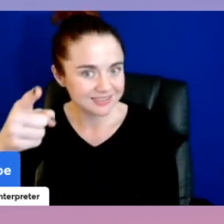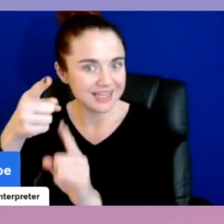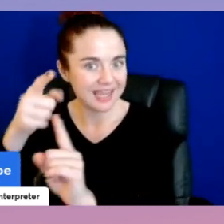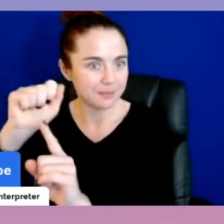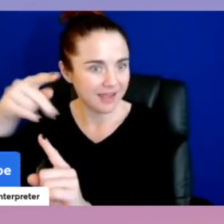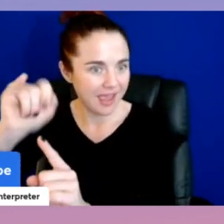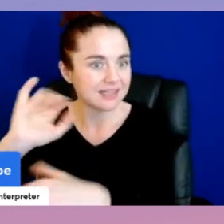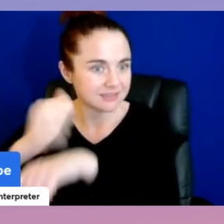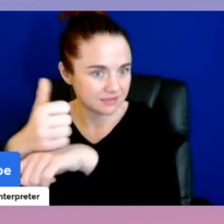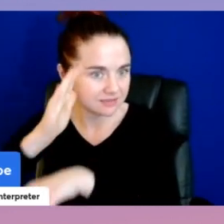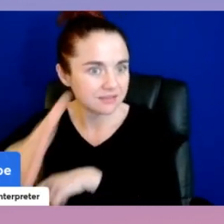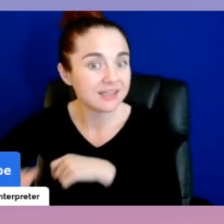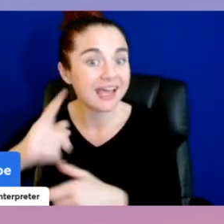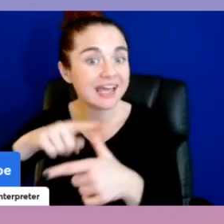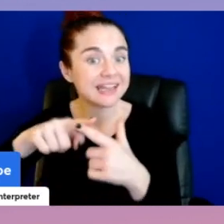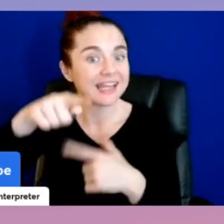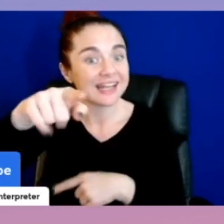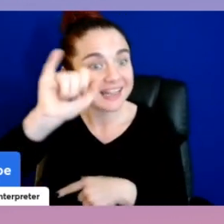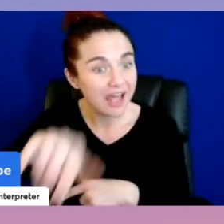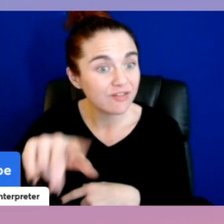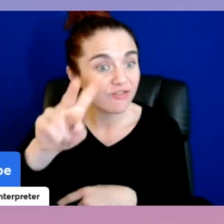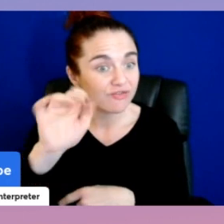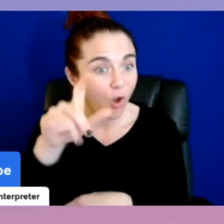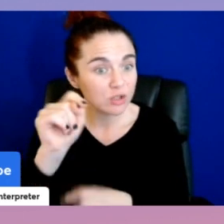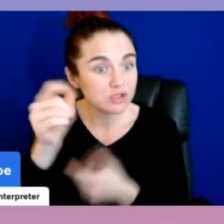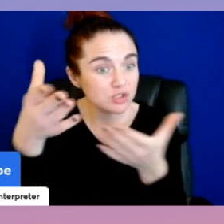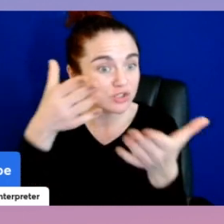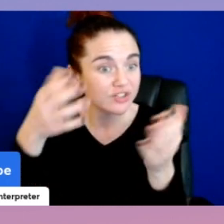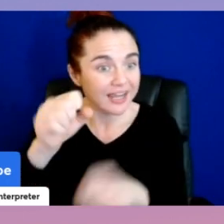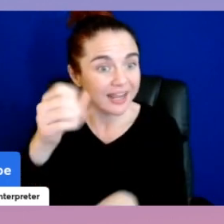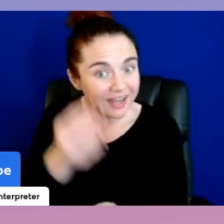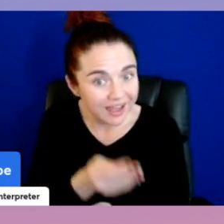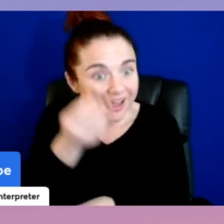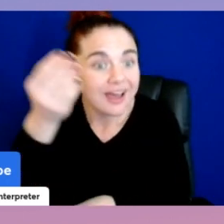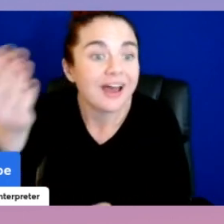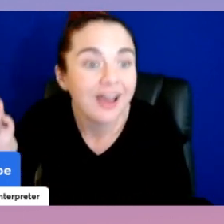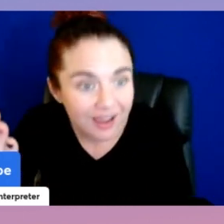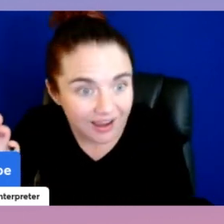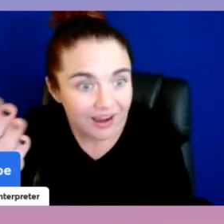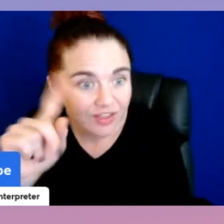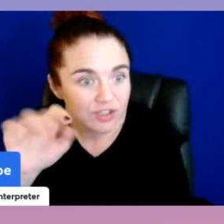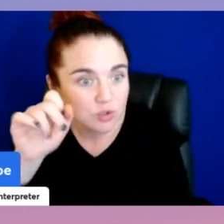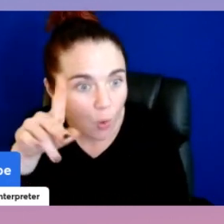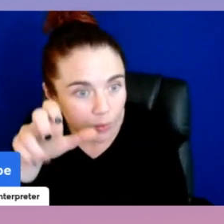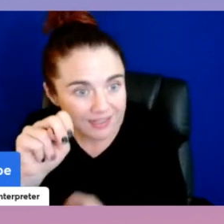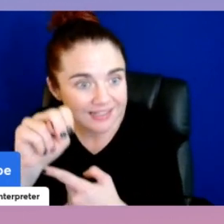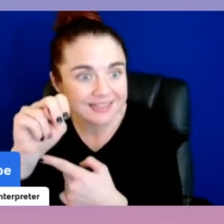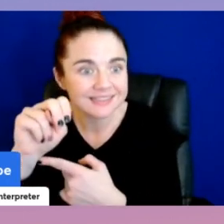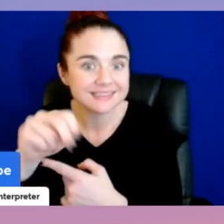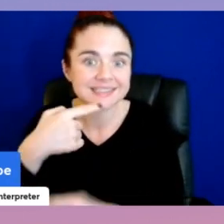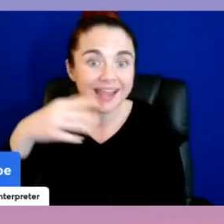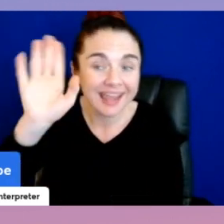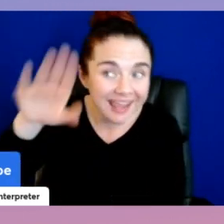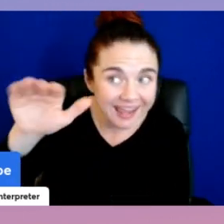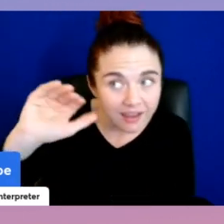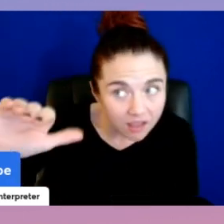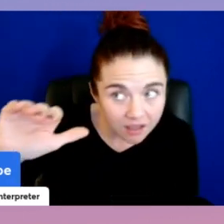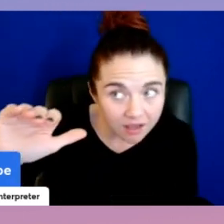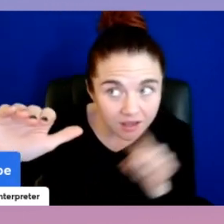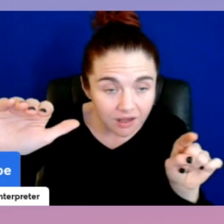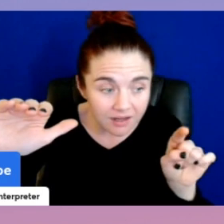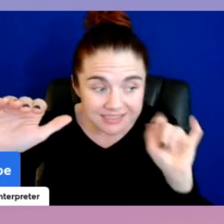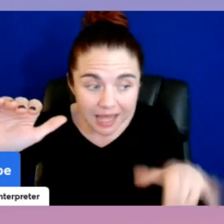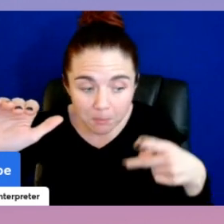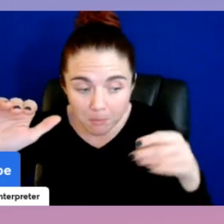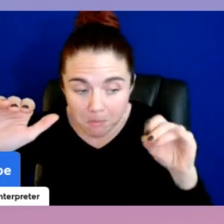the Vault server can pass that JWT token over to the API and basically ask the question, does the pod,